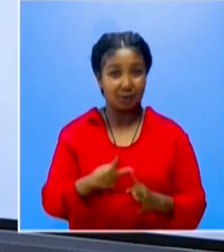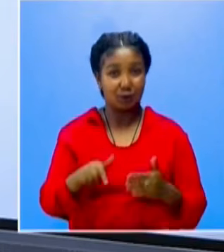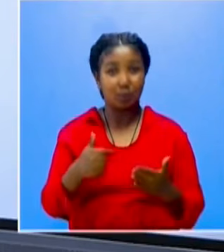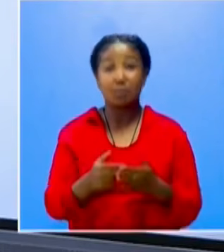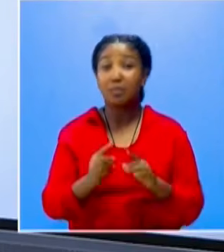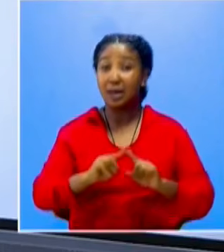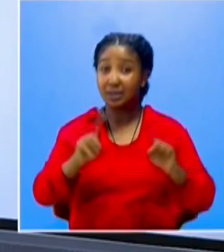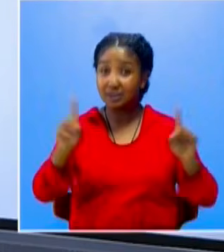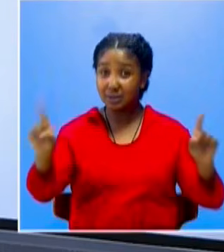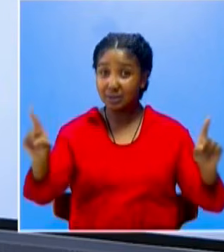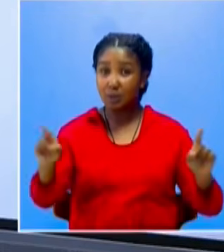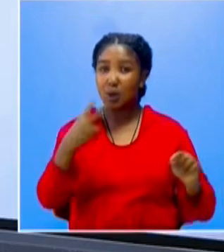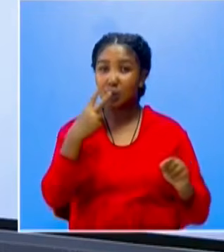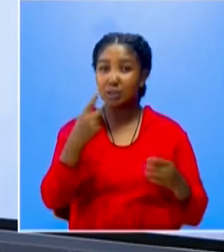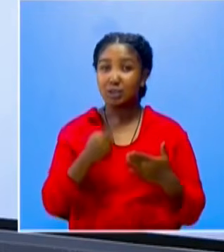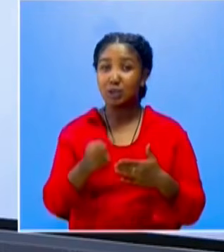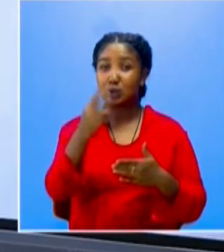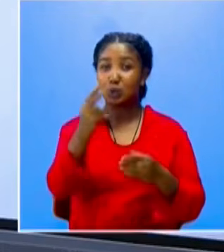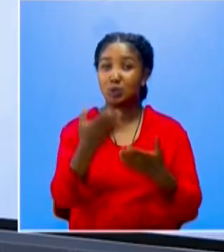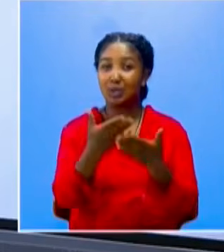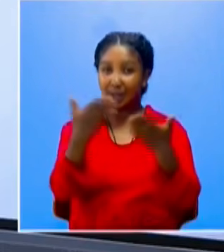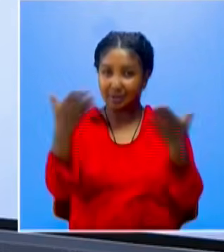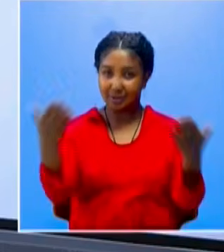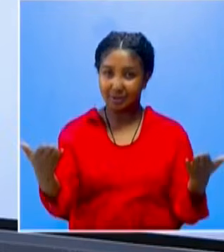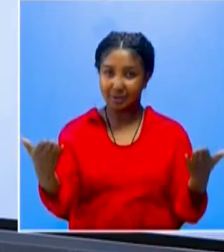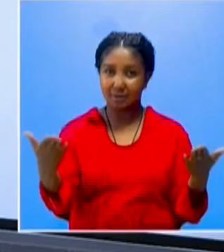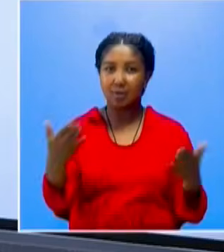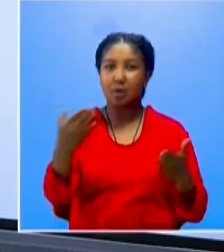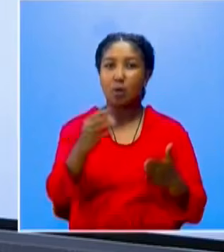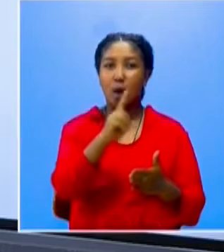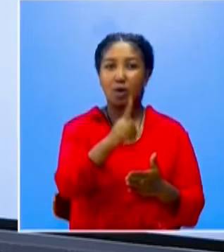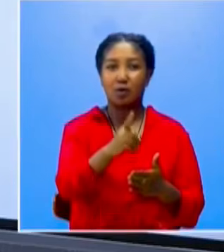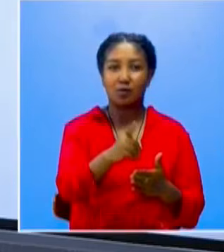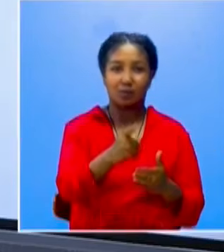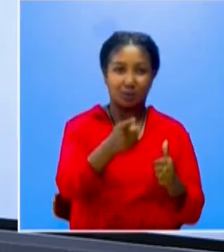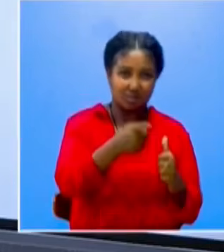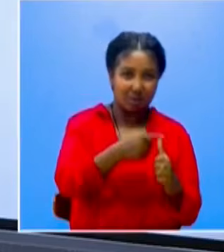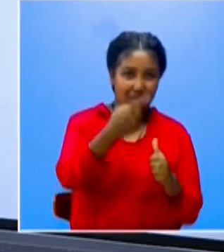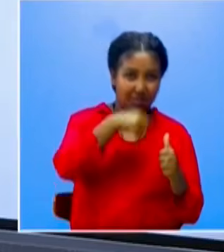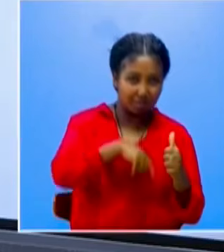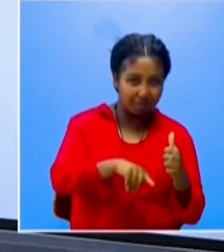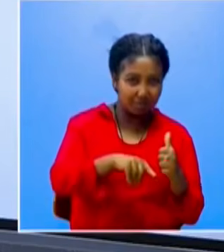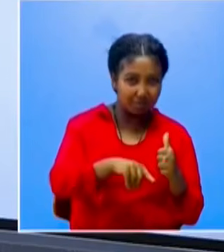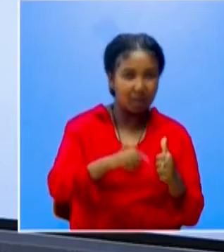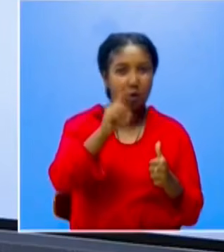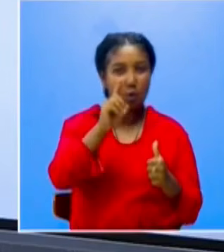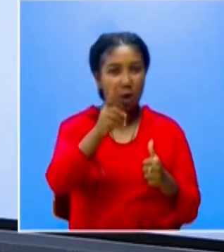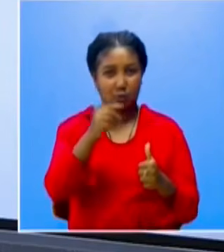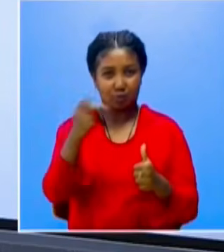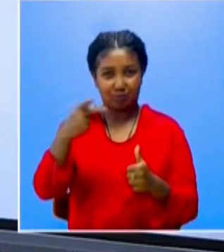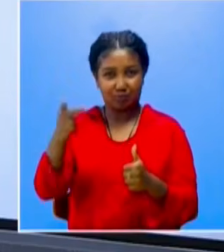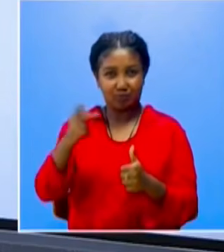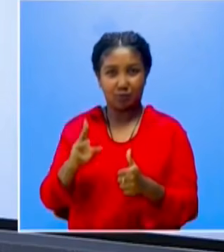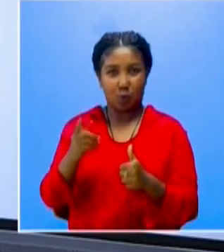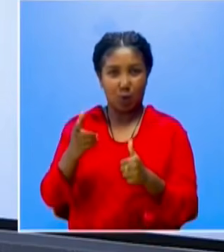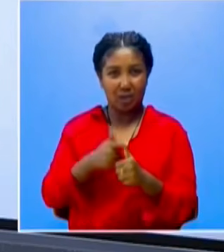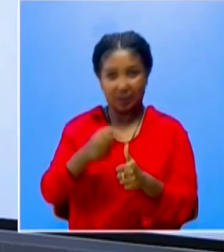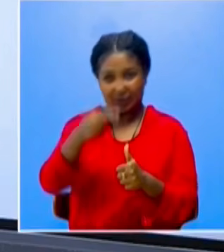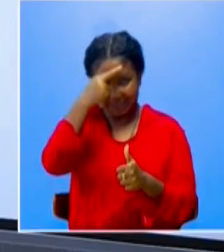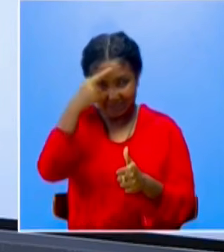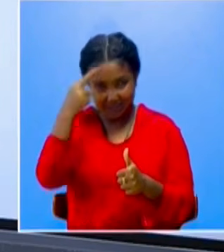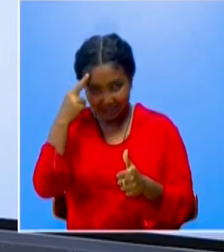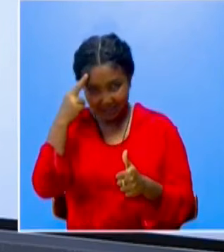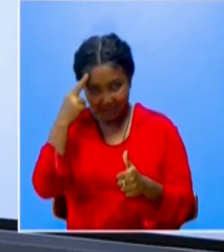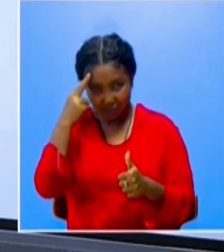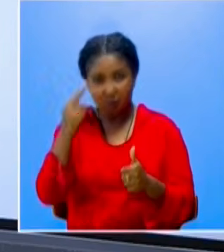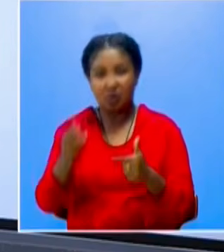but when you see these two things, one of them comes first, or one of them is the reason